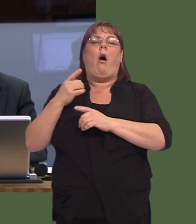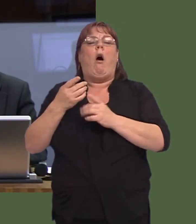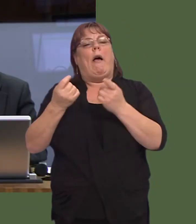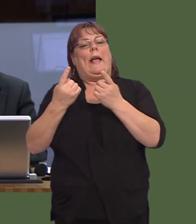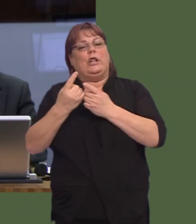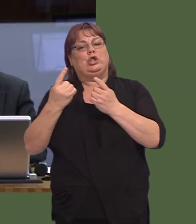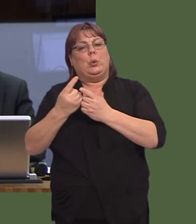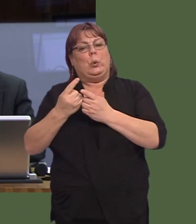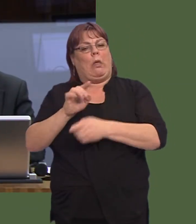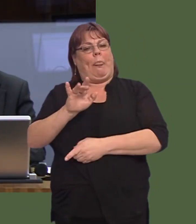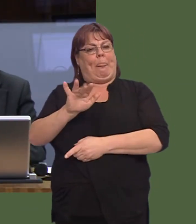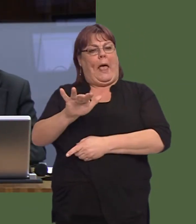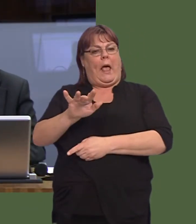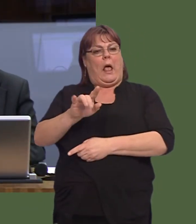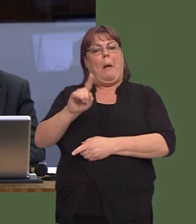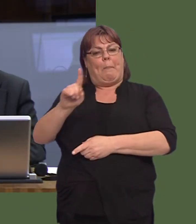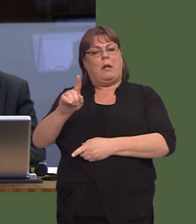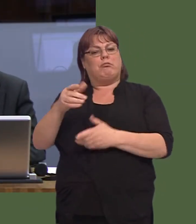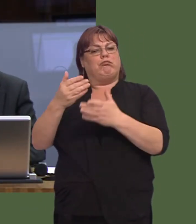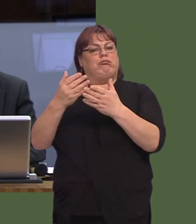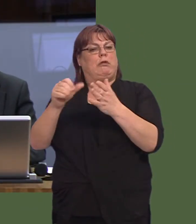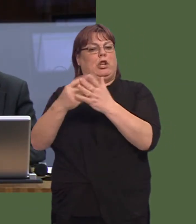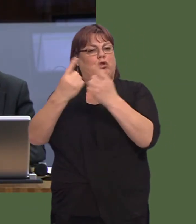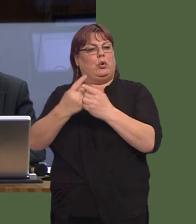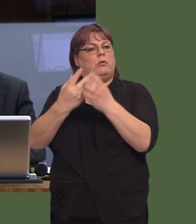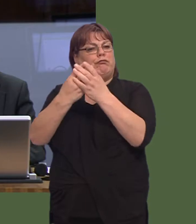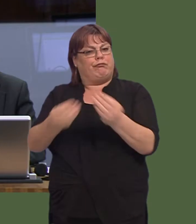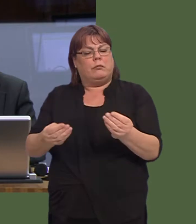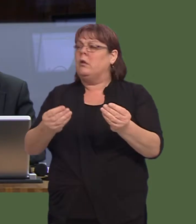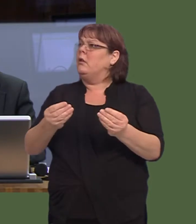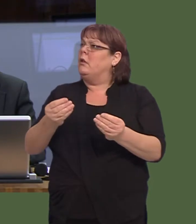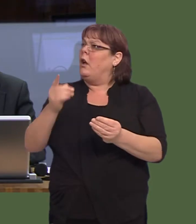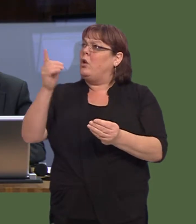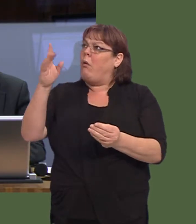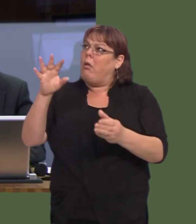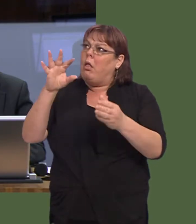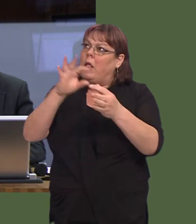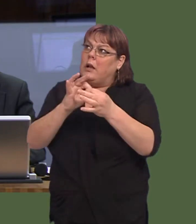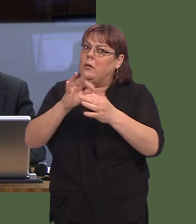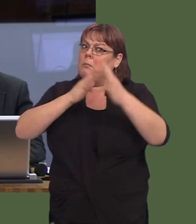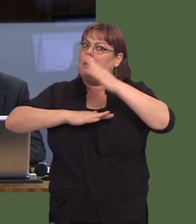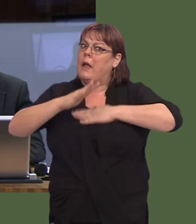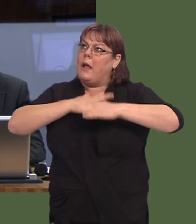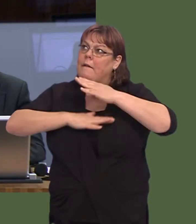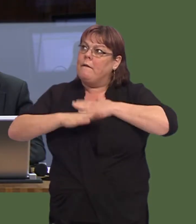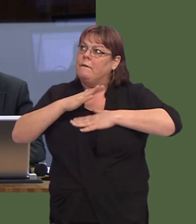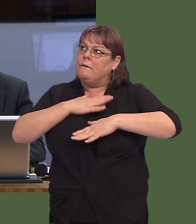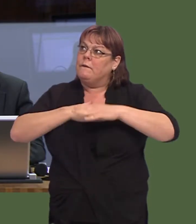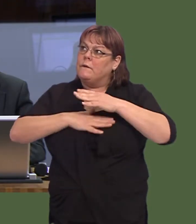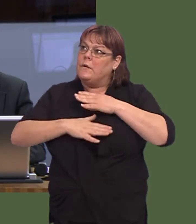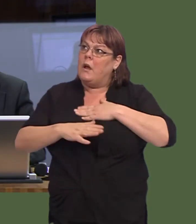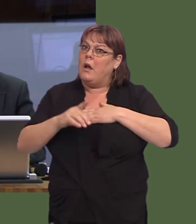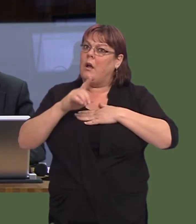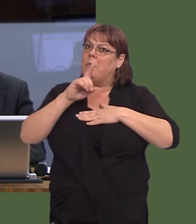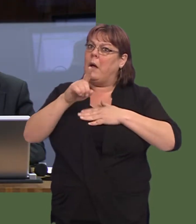words, issues were addressed and actions were taken, that those issues were not related to behaviour of the nature that